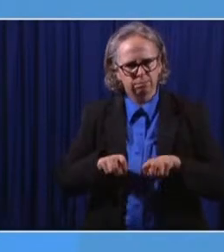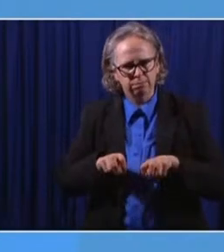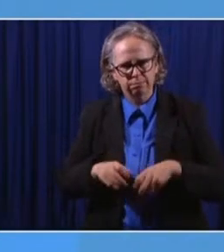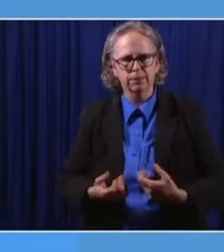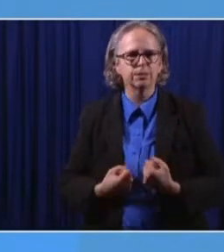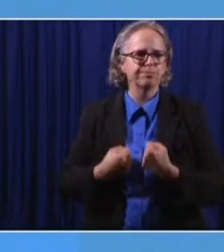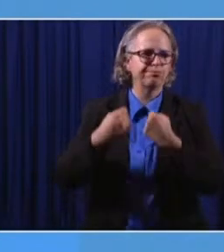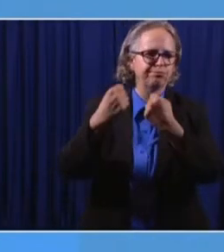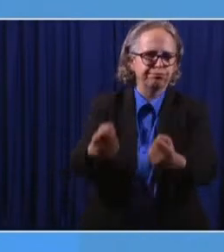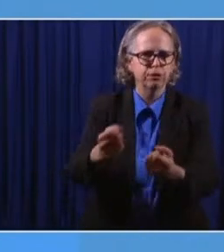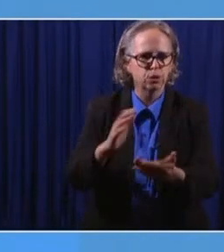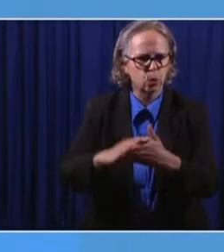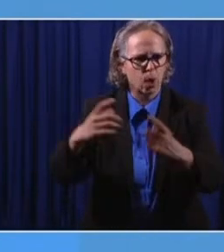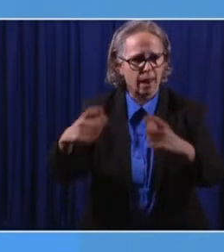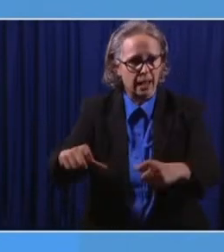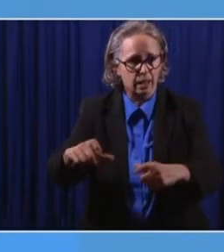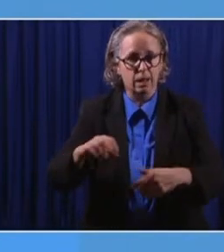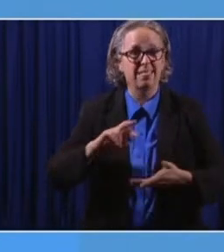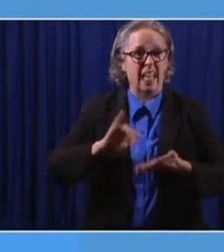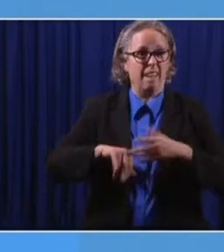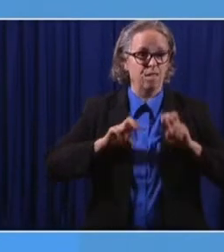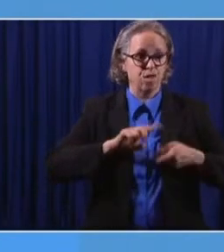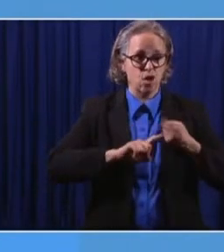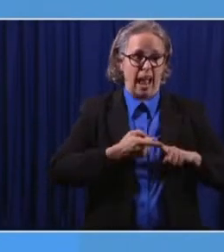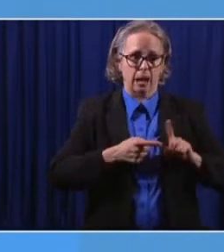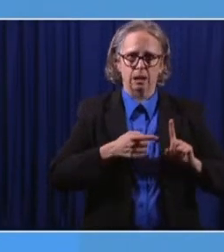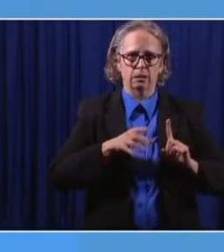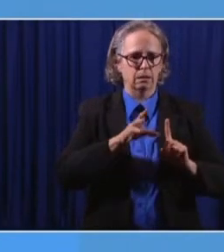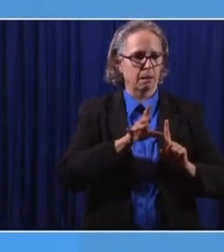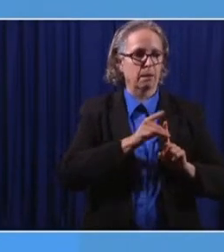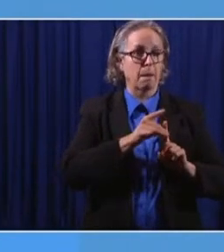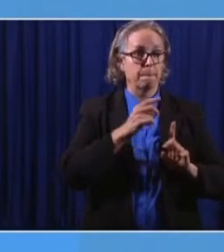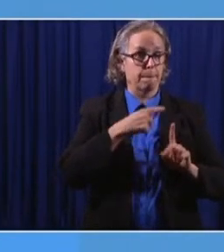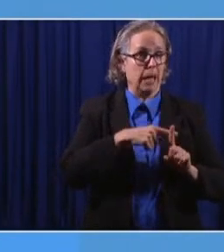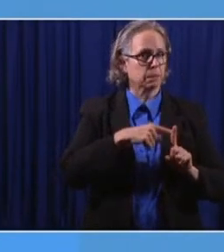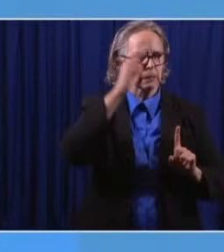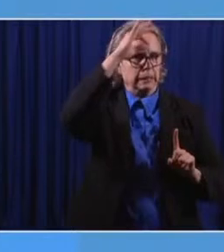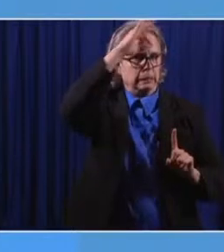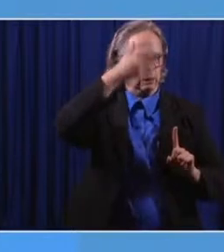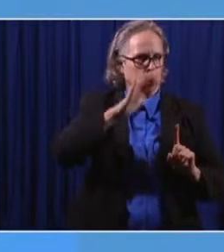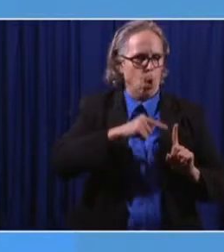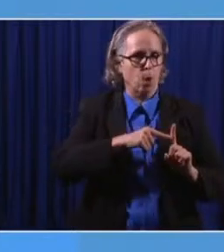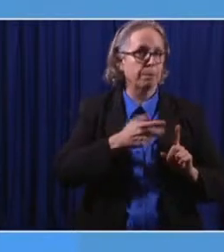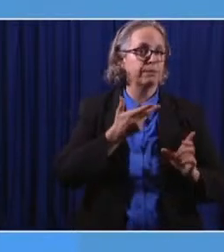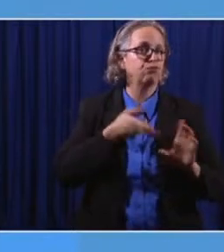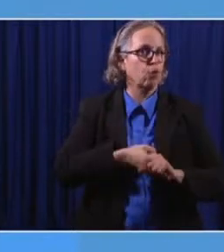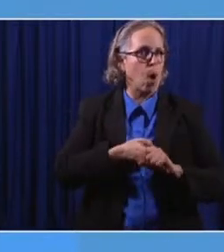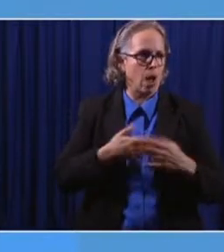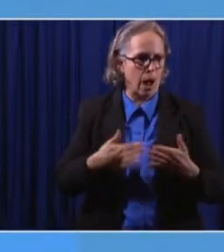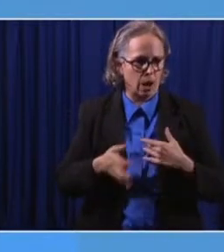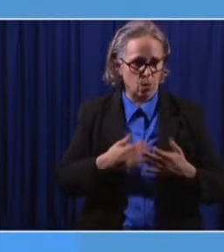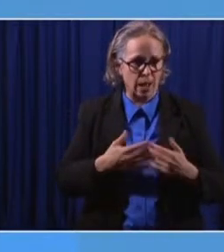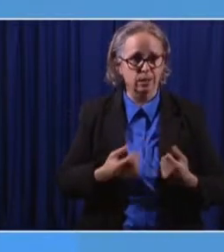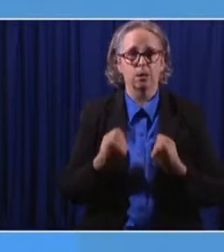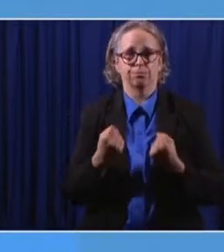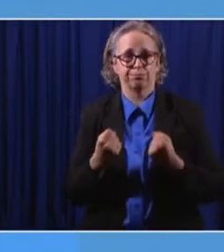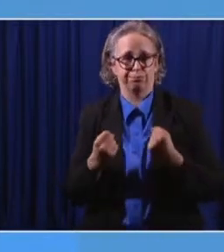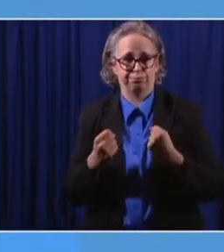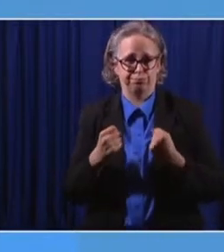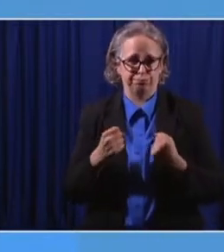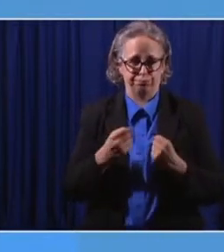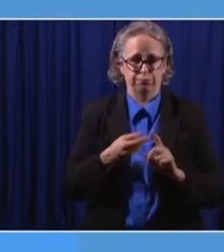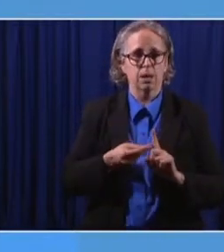had COVID-19, but she did not know it at the time. And as you can see from this graphic, that case led to an additional